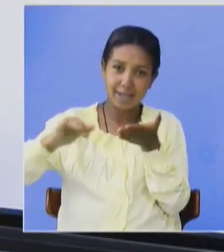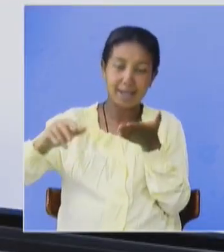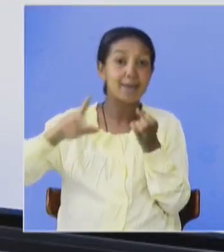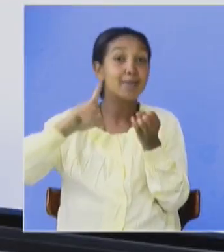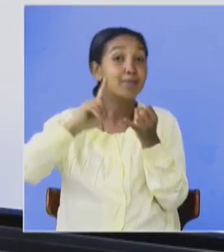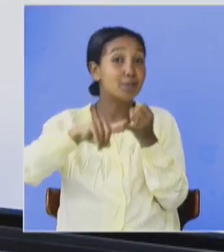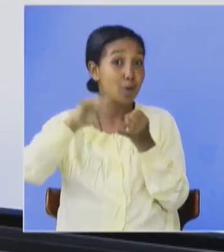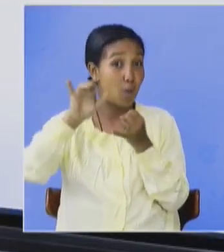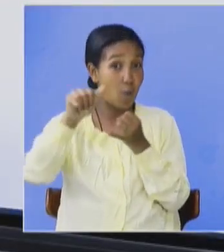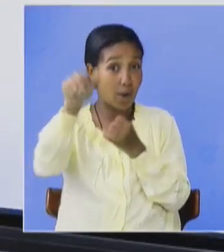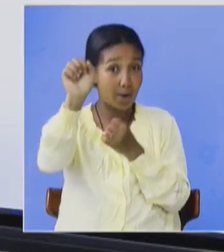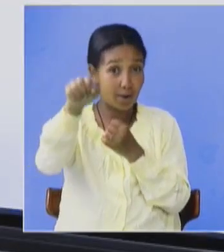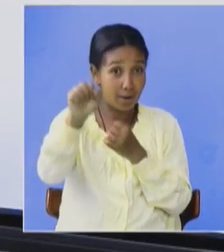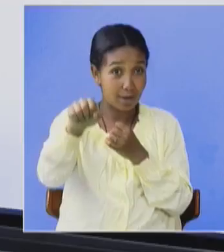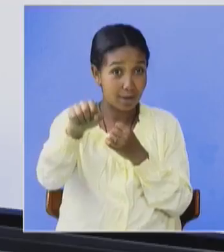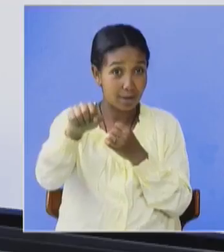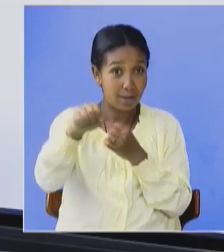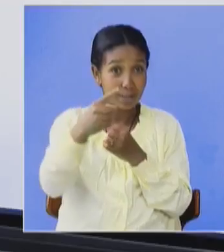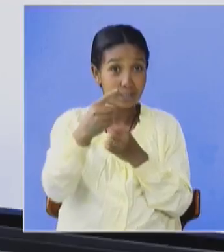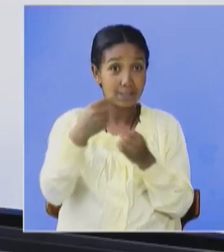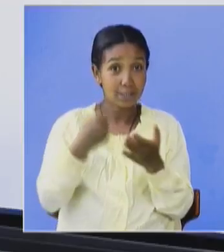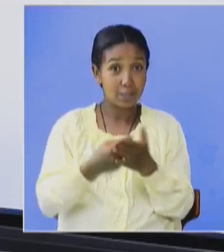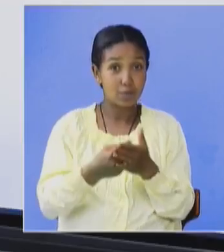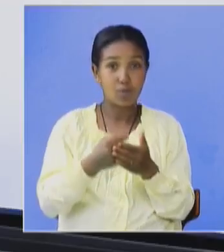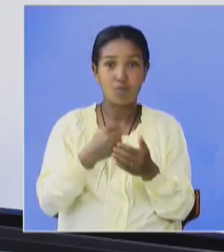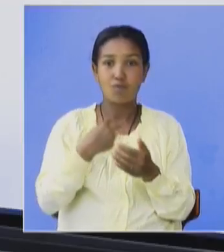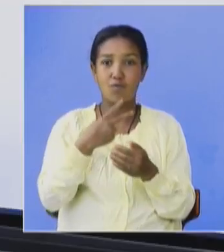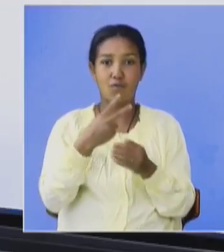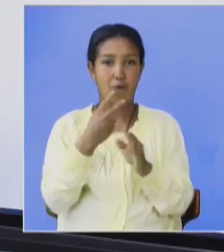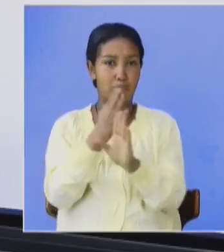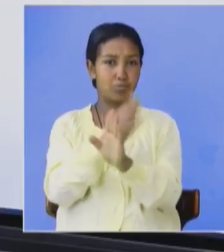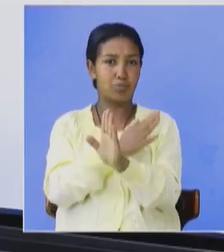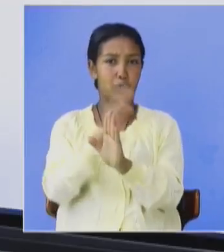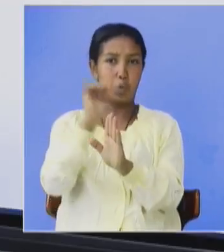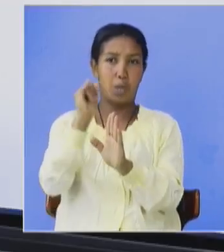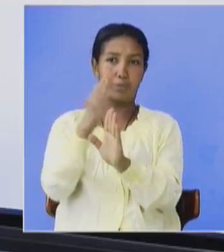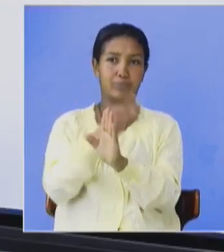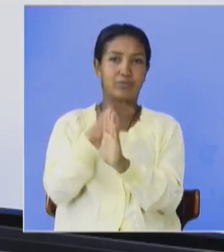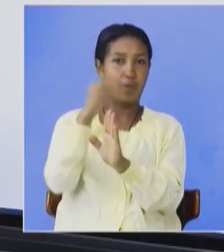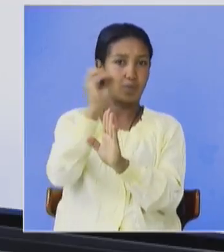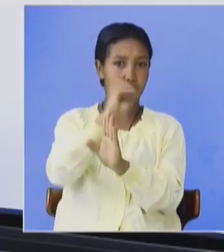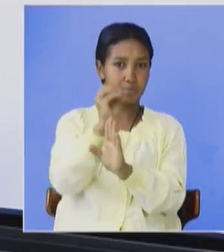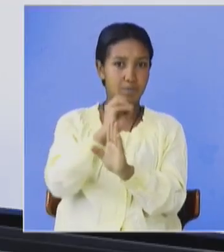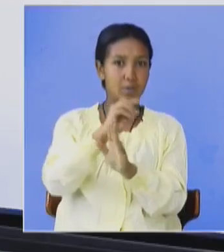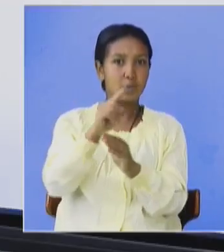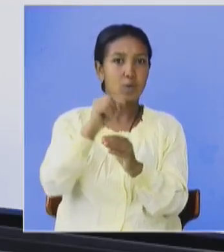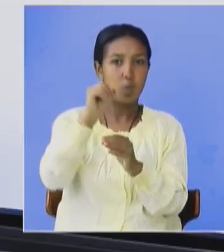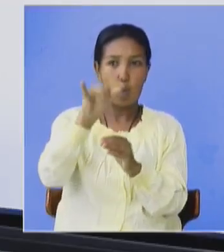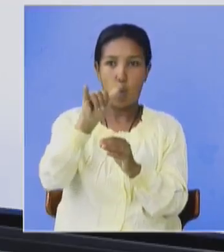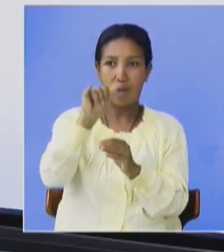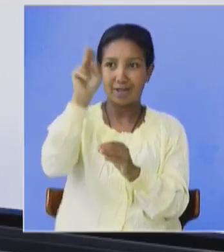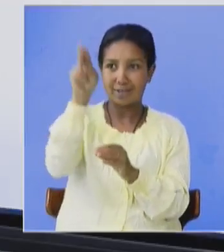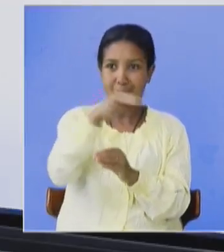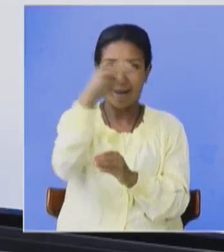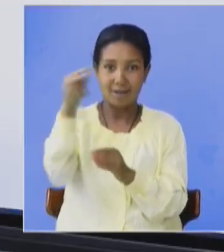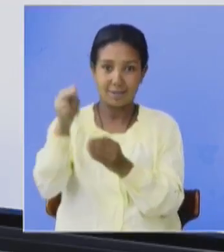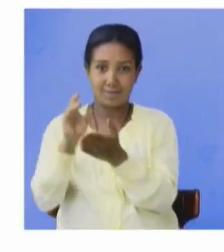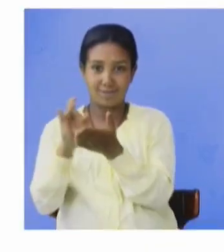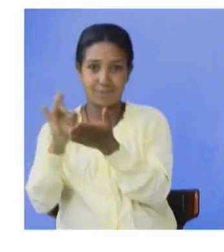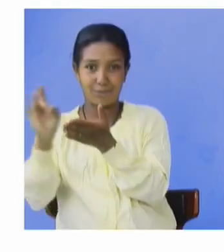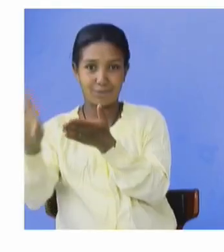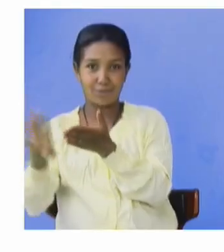with Y, and also there is no vowel before Y, so we just cancel Y and make